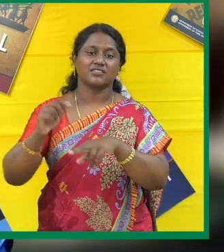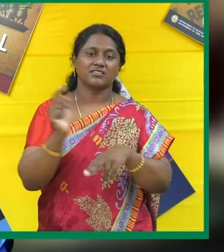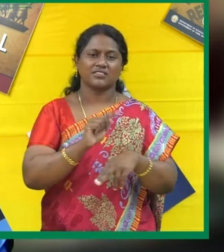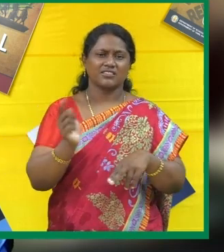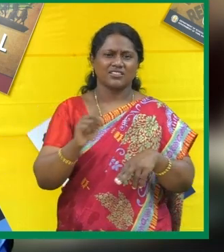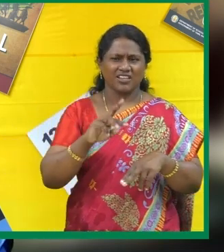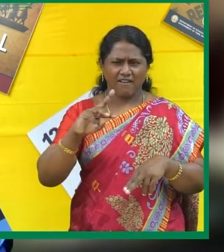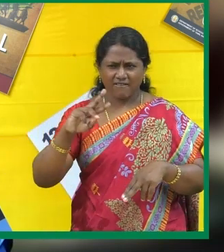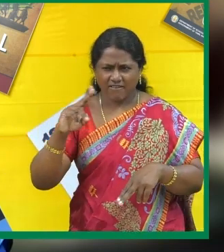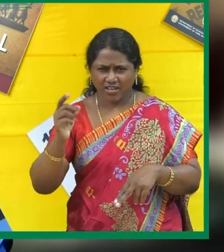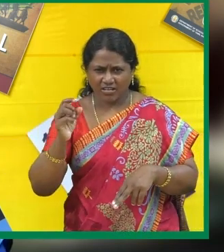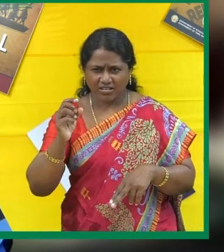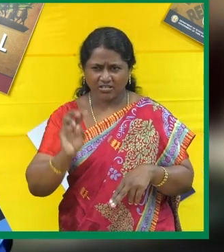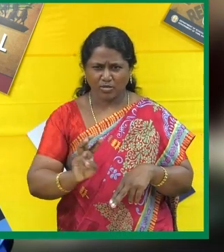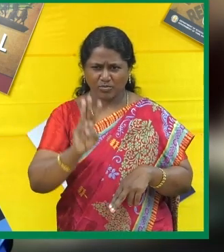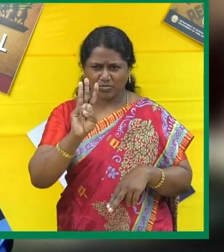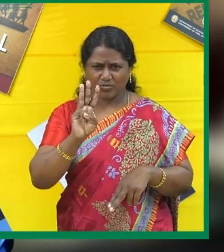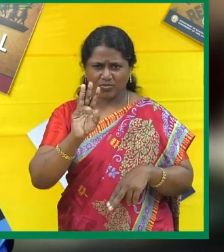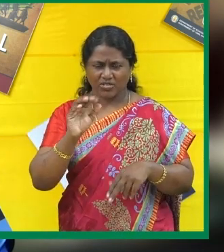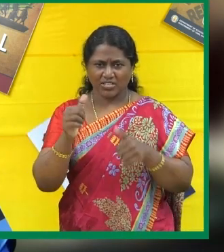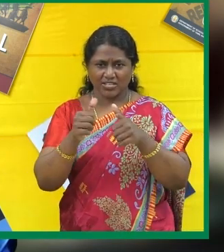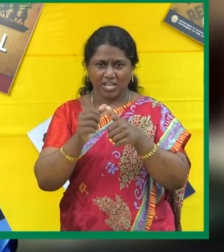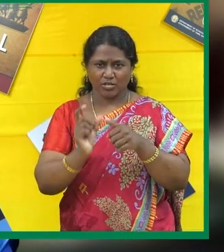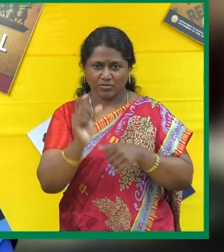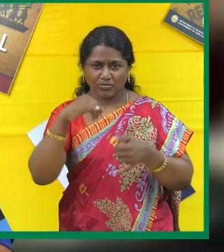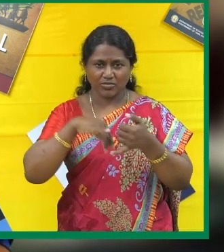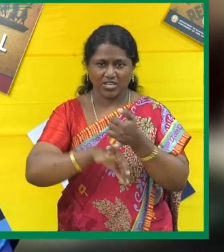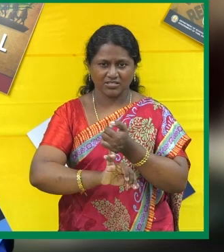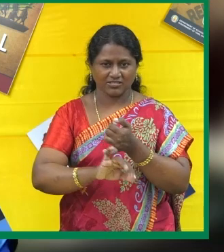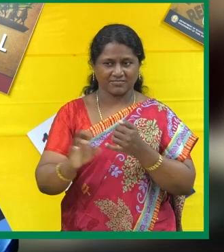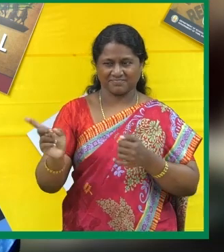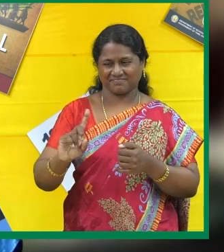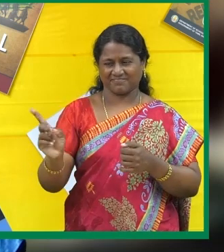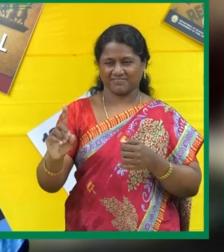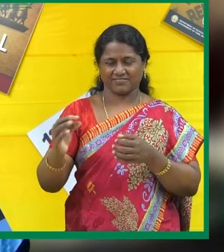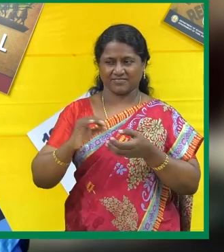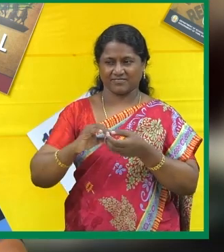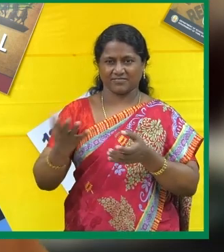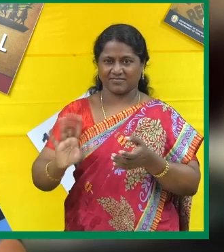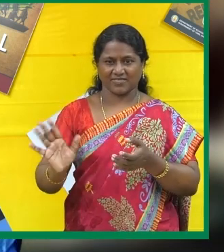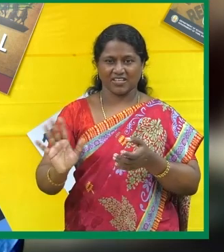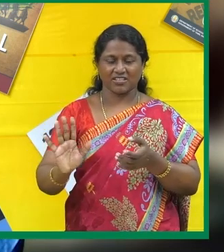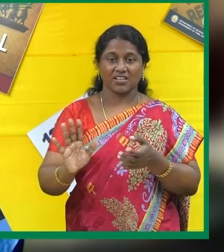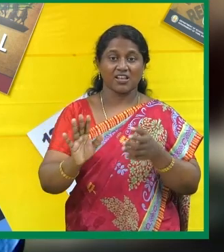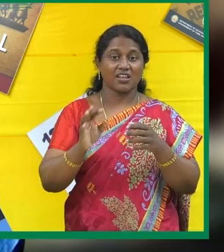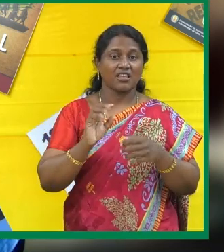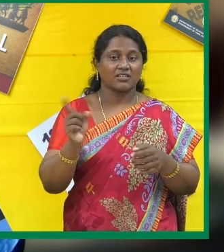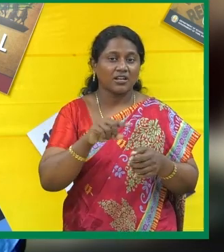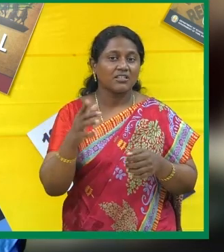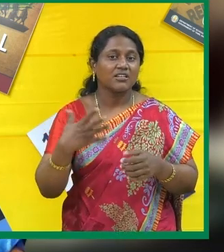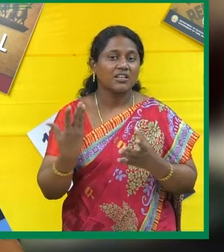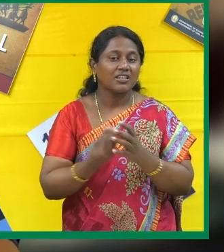Other letters are W, A, U, S, but no companion for them. With company, what is given